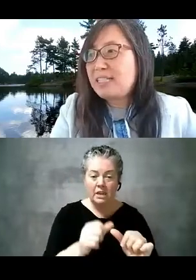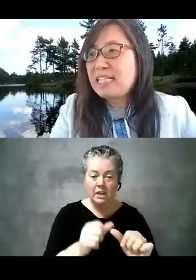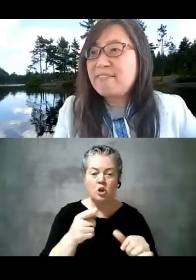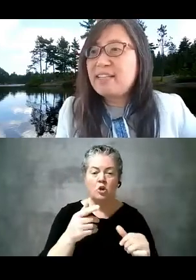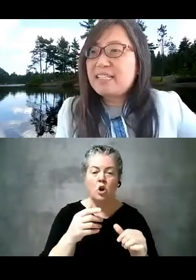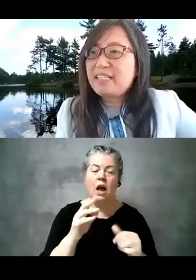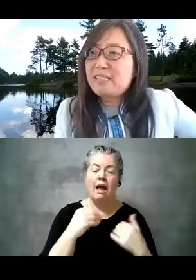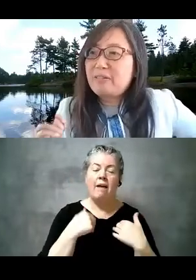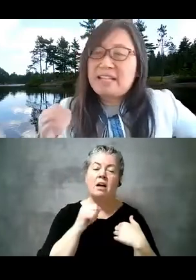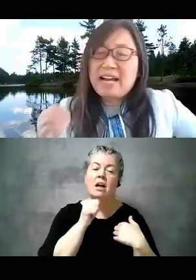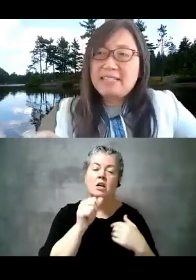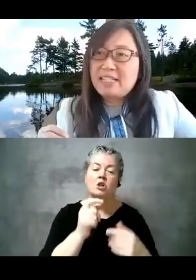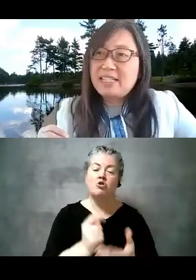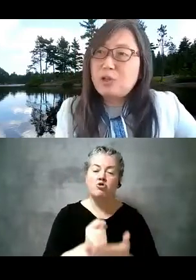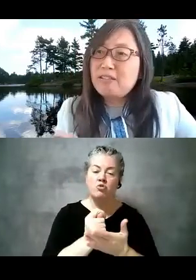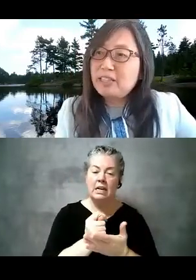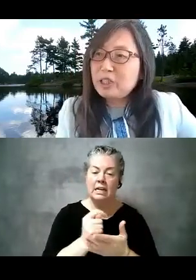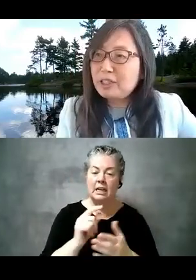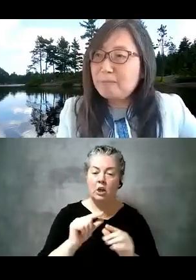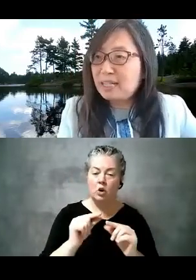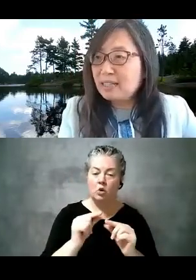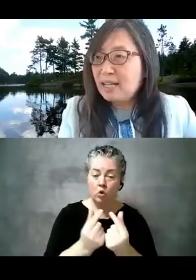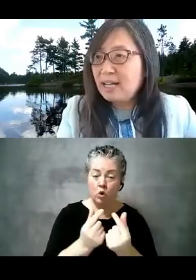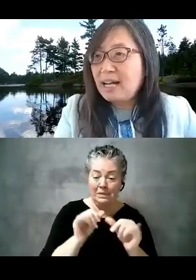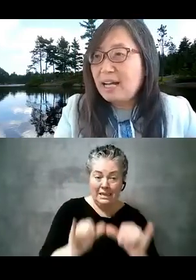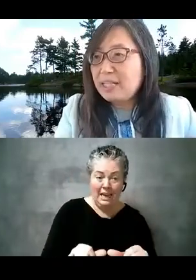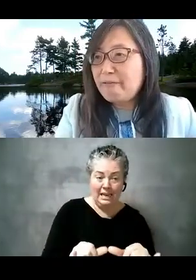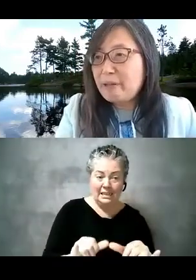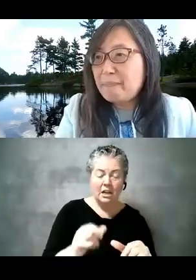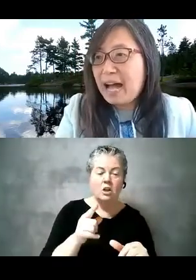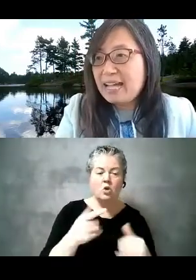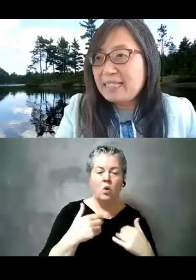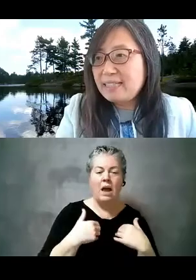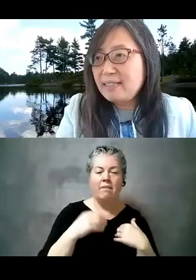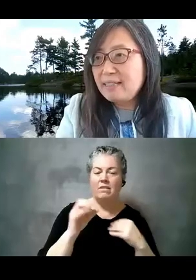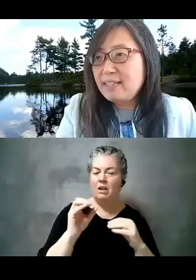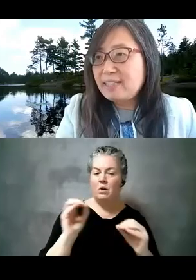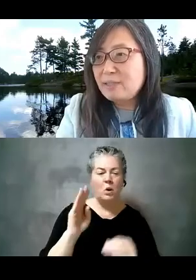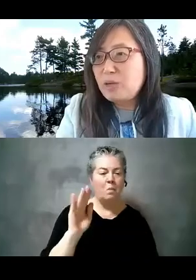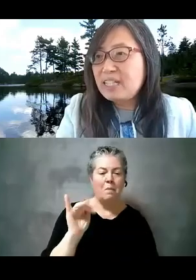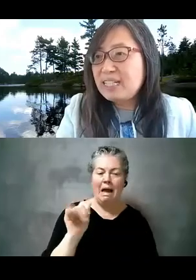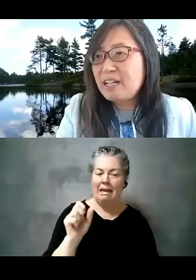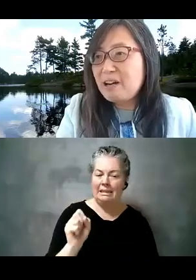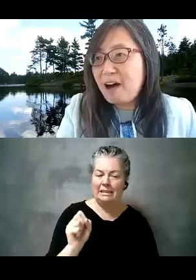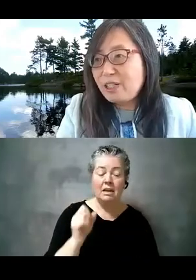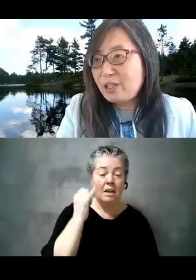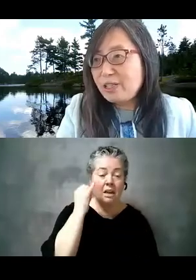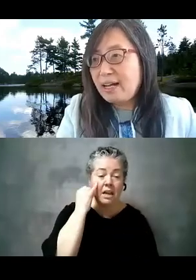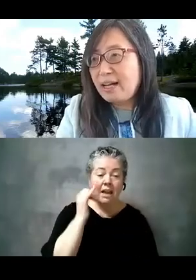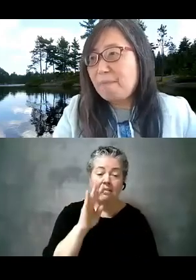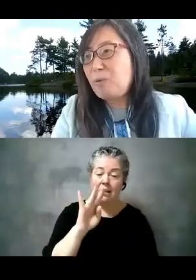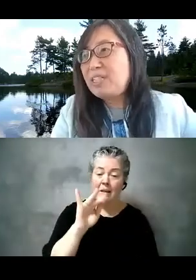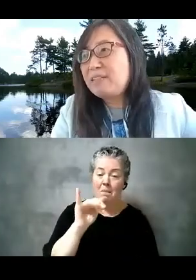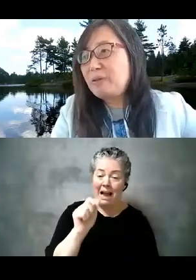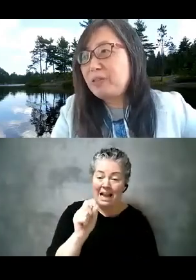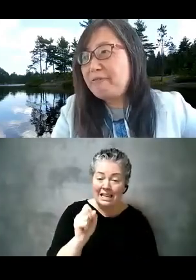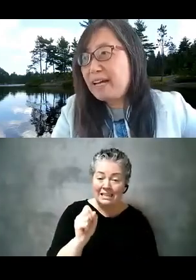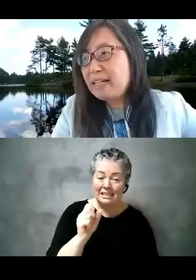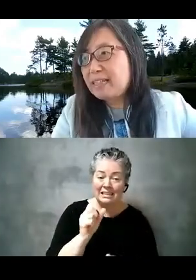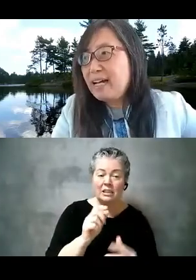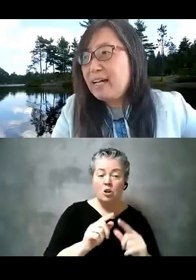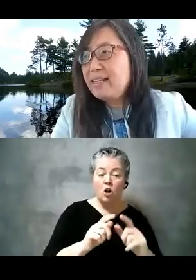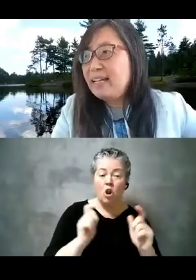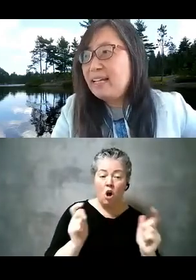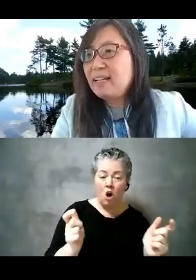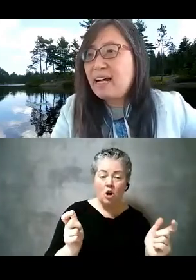So the sensitivity analysis is trying to determine if the bias is relatively large relative to the